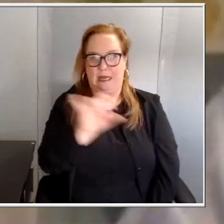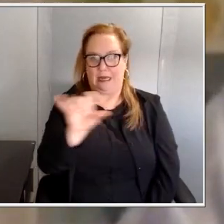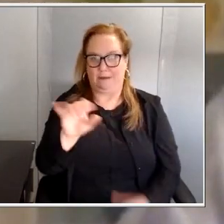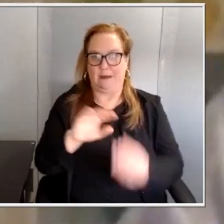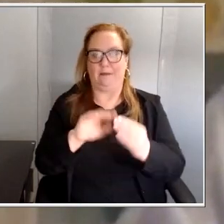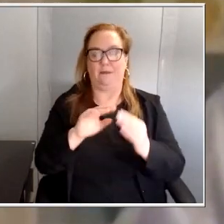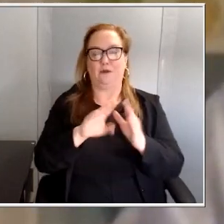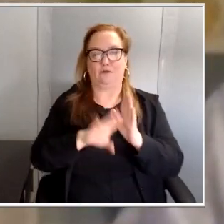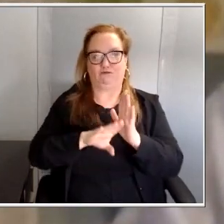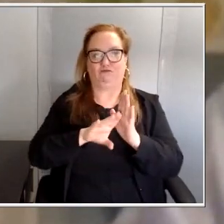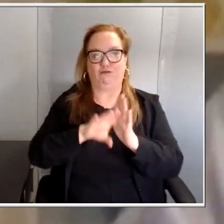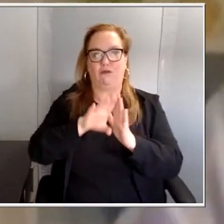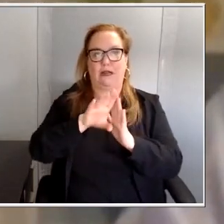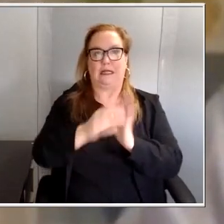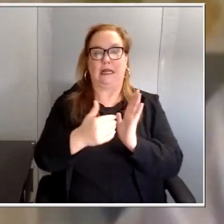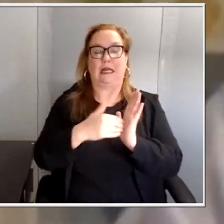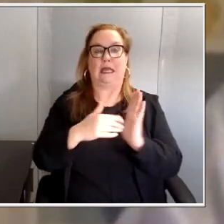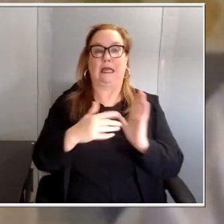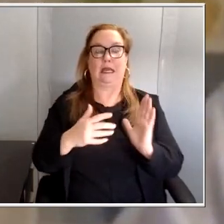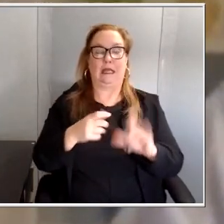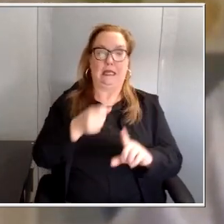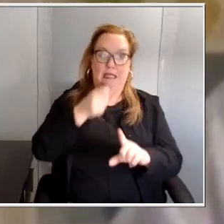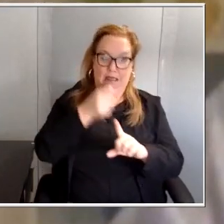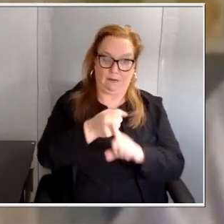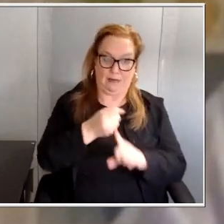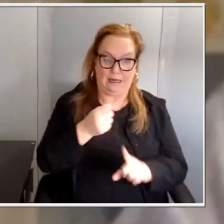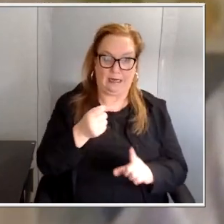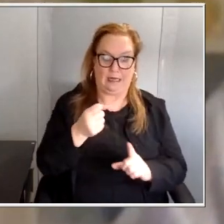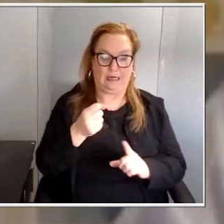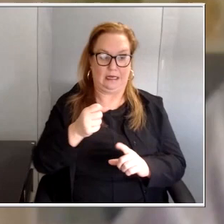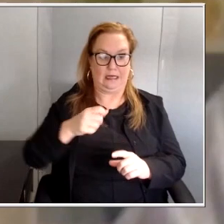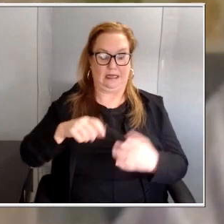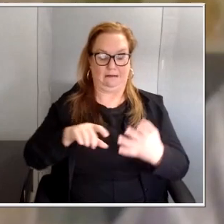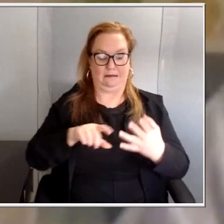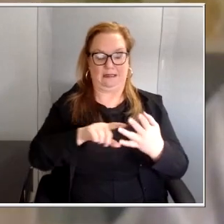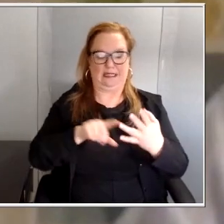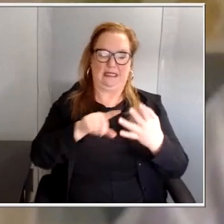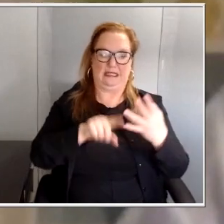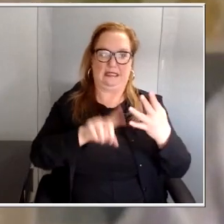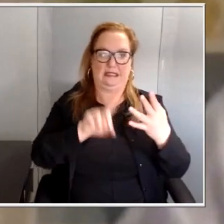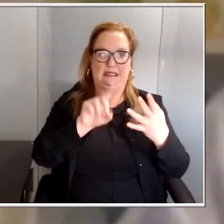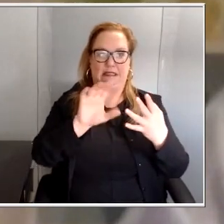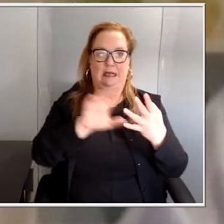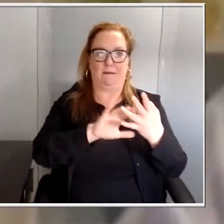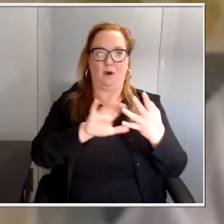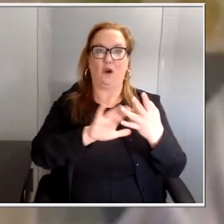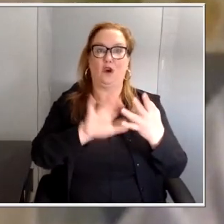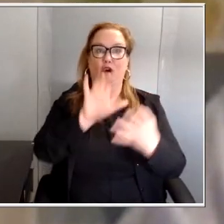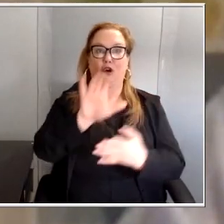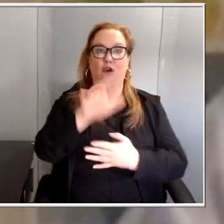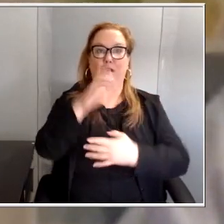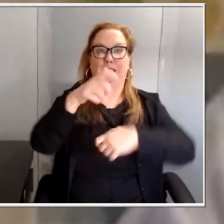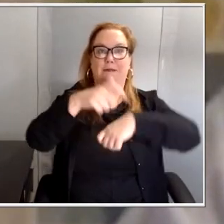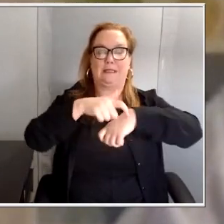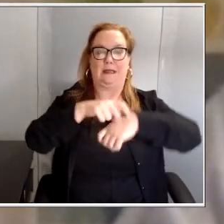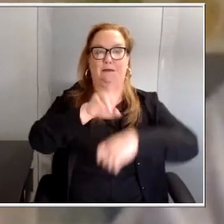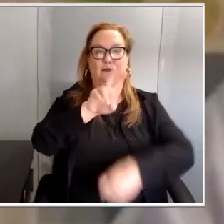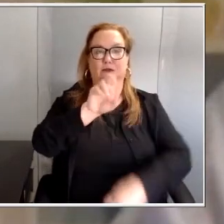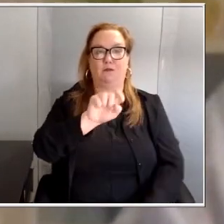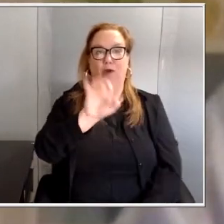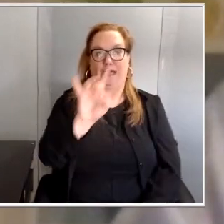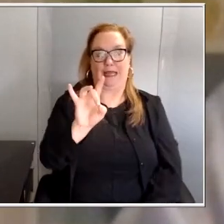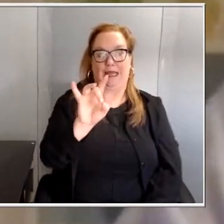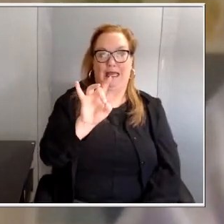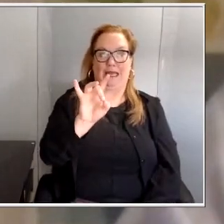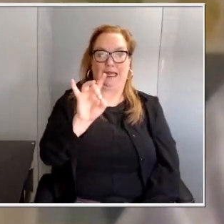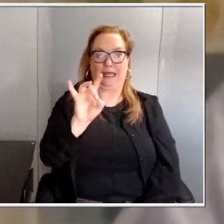slowly rising, but then as we hit the late December time and early Christmas holidays, we are at 2.8